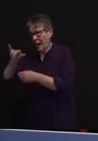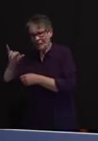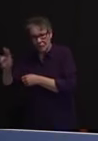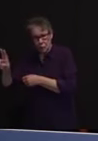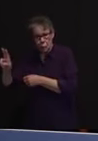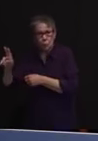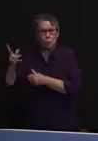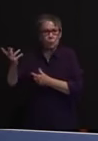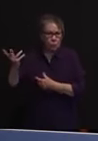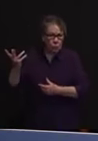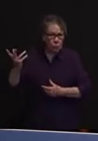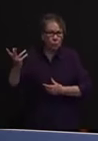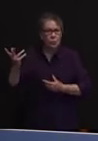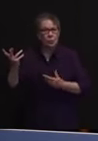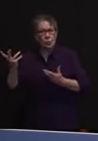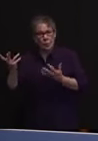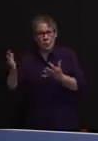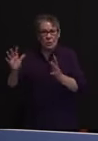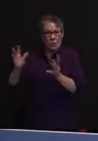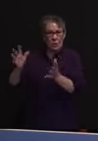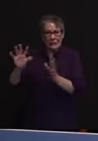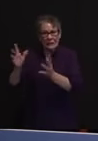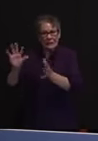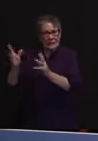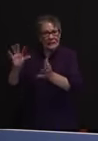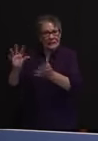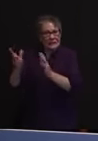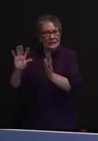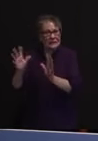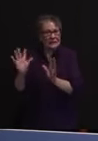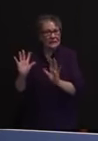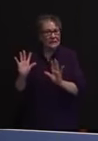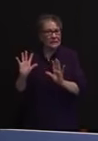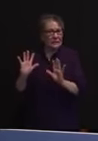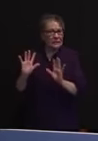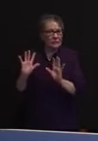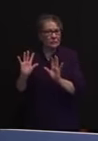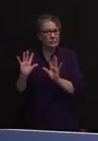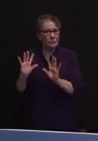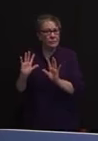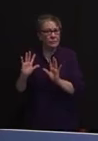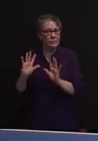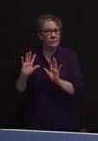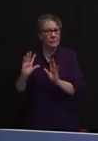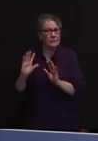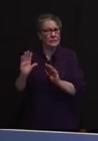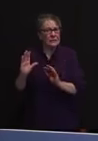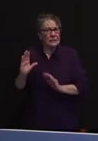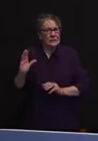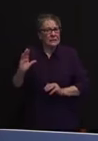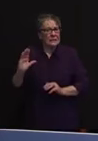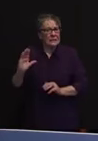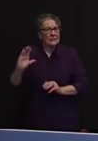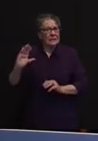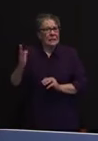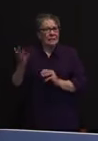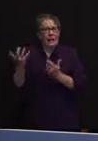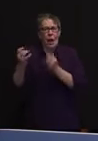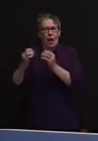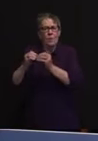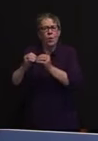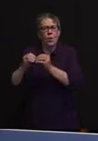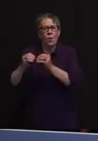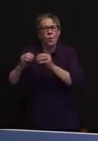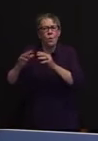that things seemed calmer. It may be that culturally the resilience of the